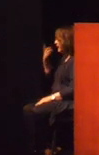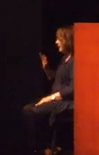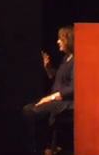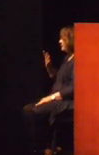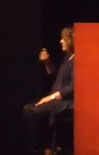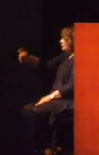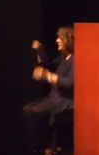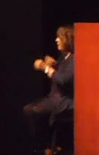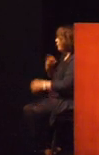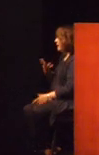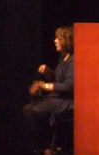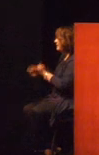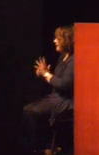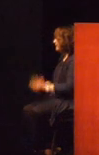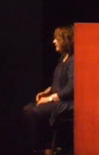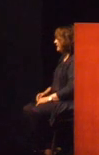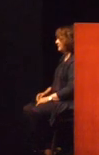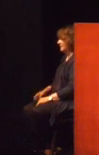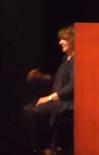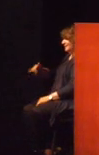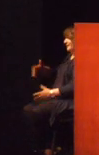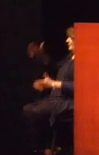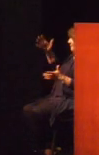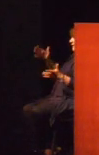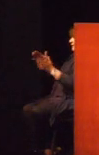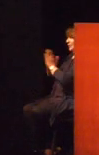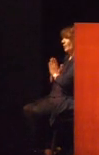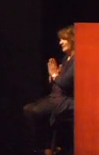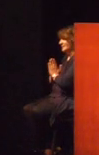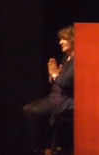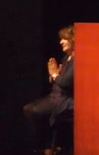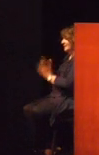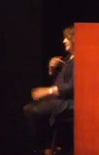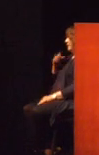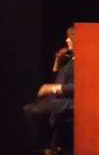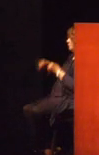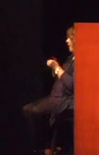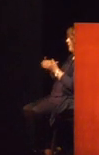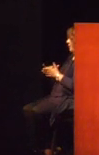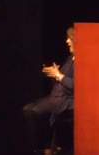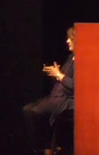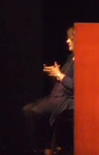what it means to be white. That's a tall order, and so I'm going to talk about that